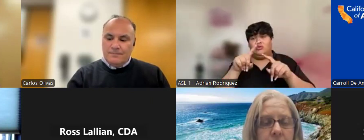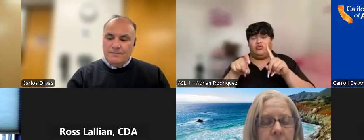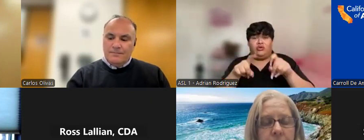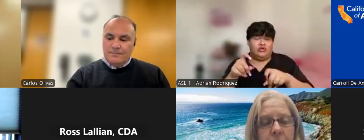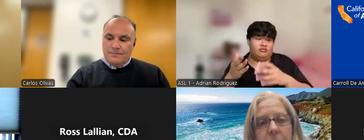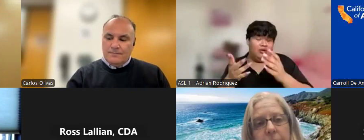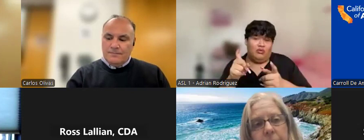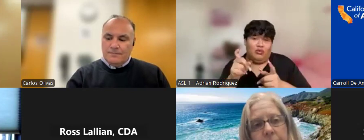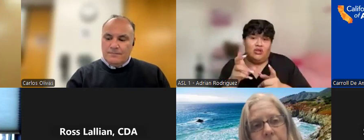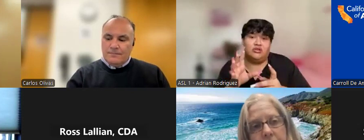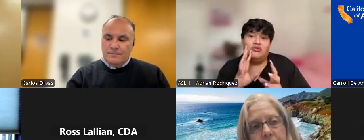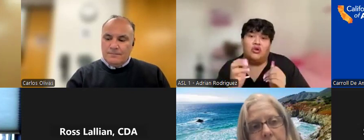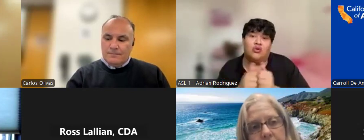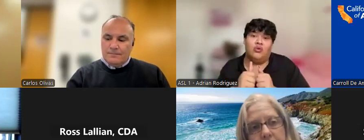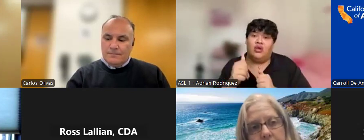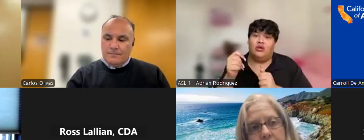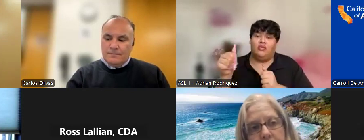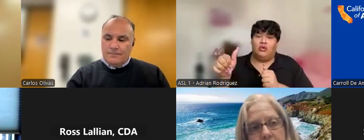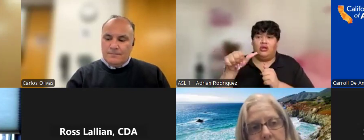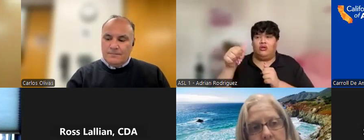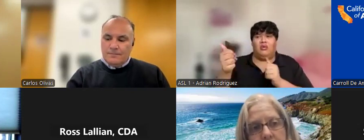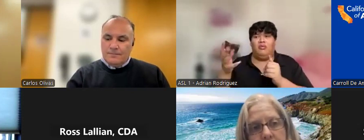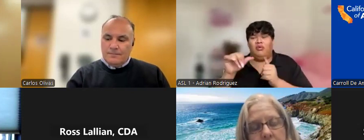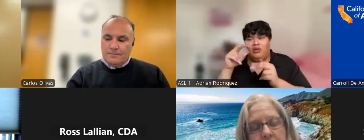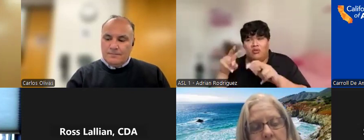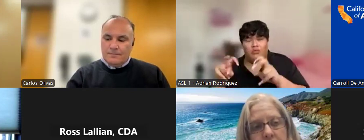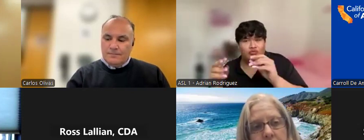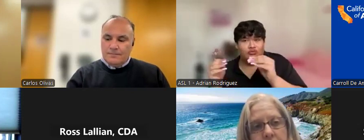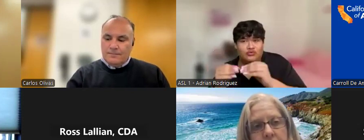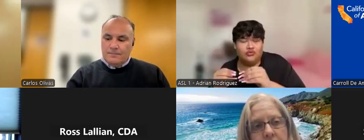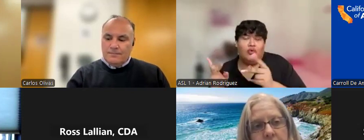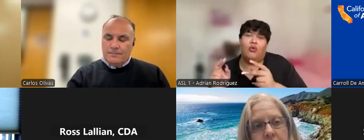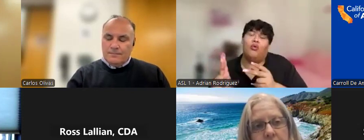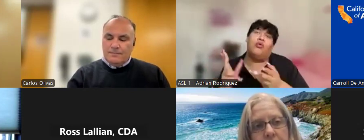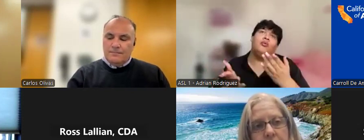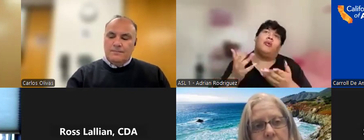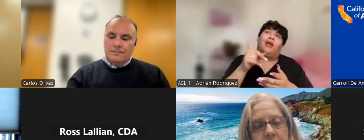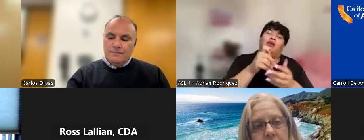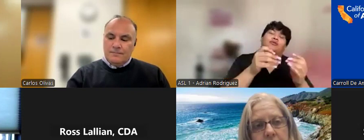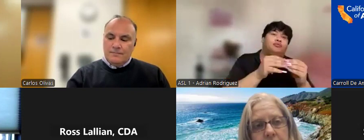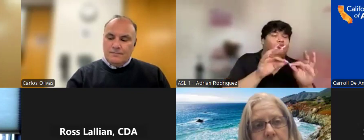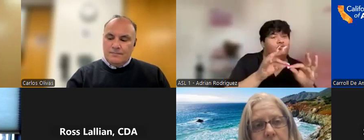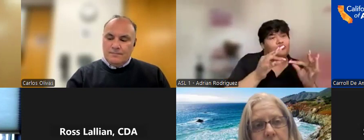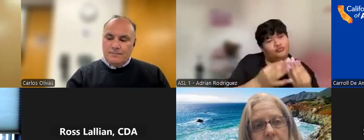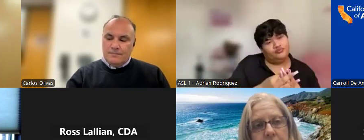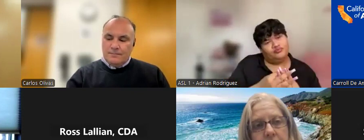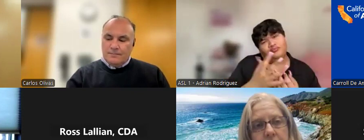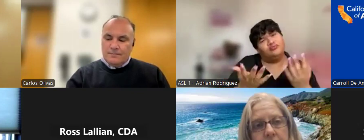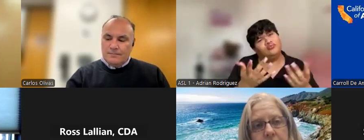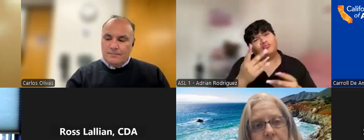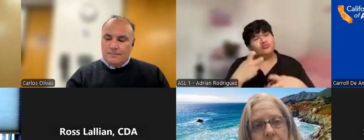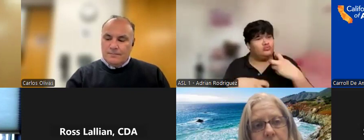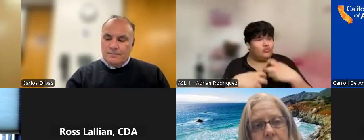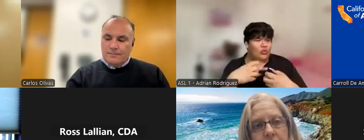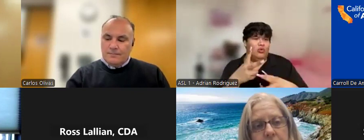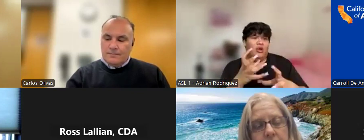talk with physicians about why they're not doing it, or maybe ask families whether there is some problem in getting